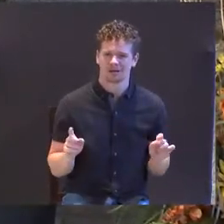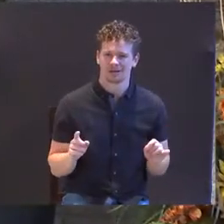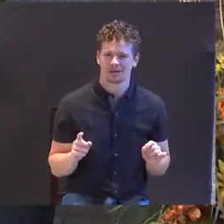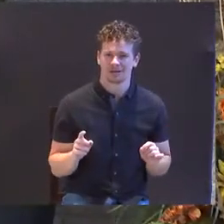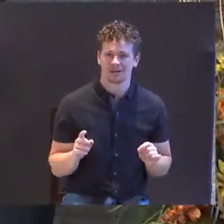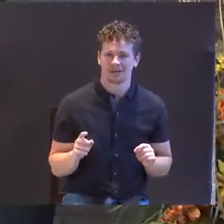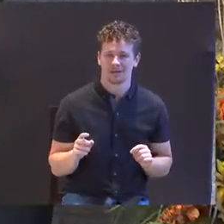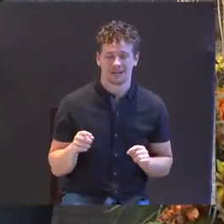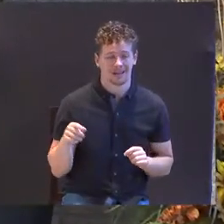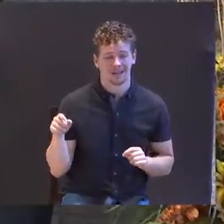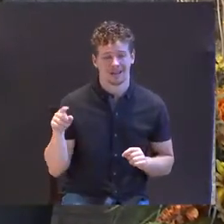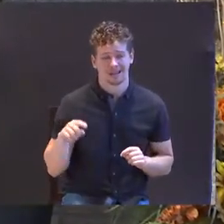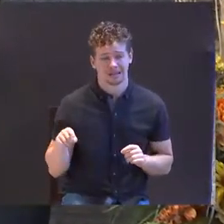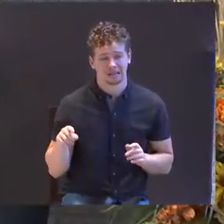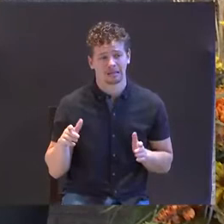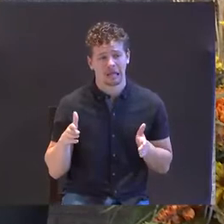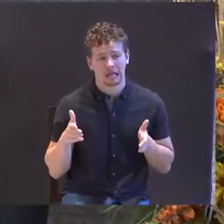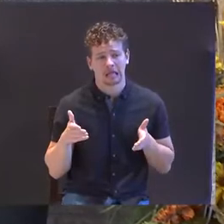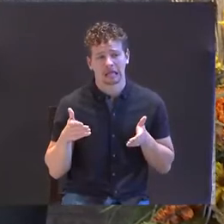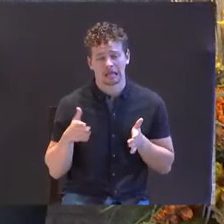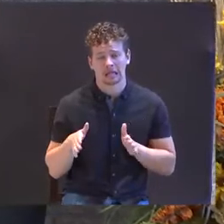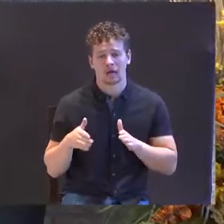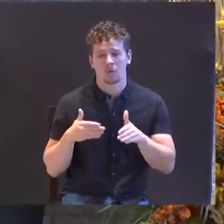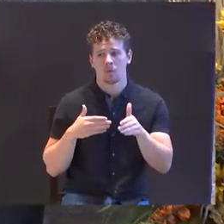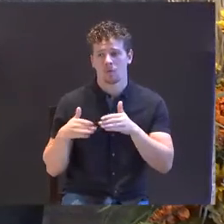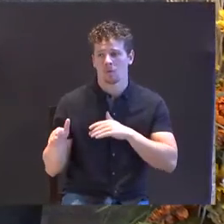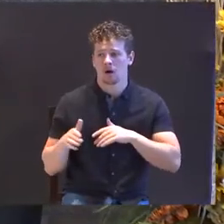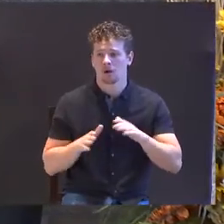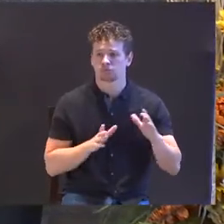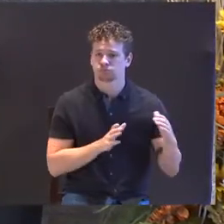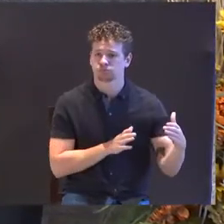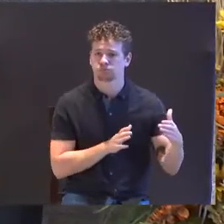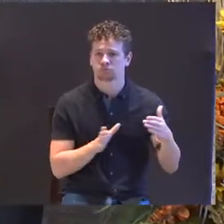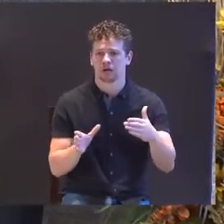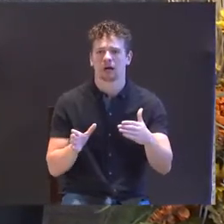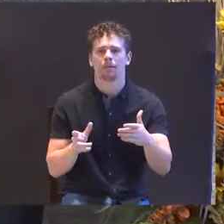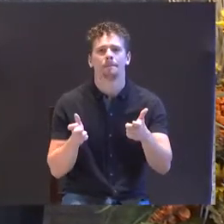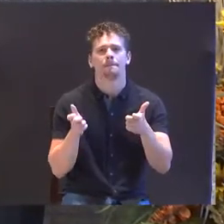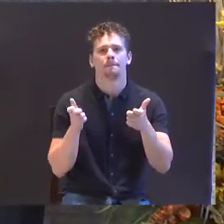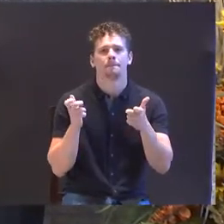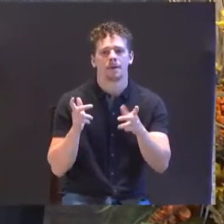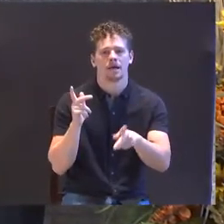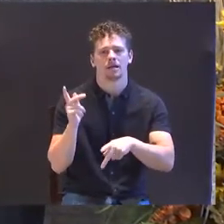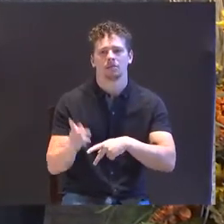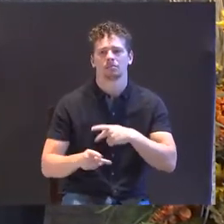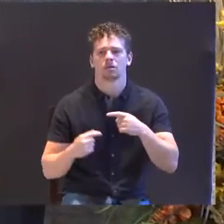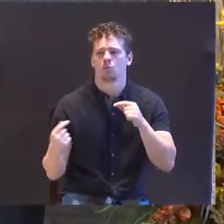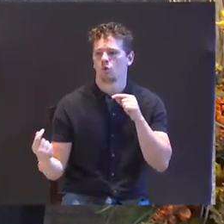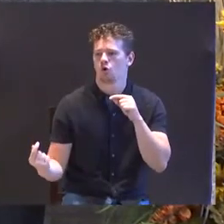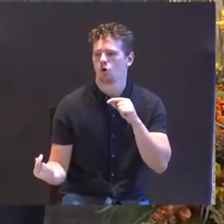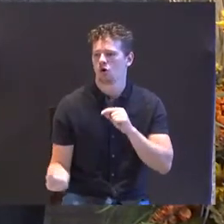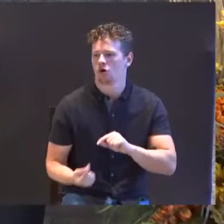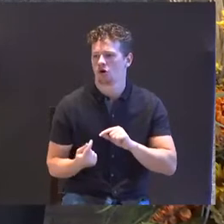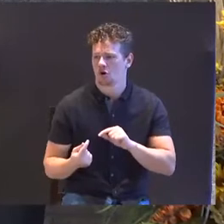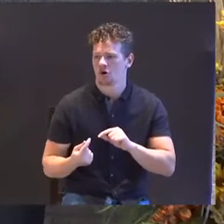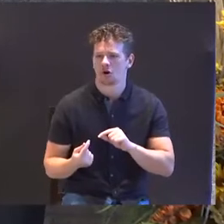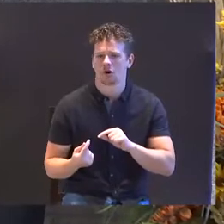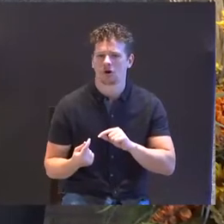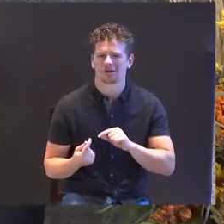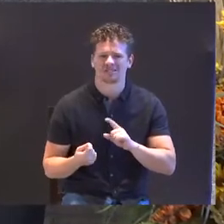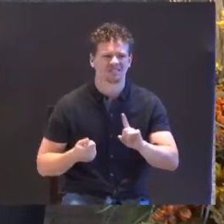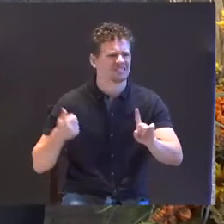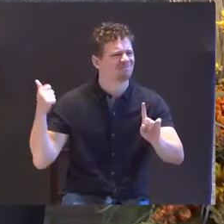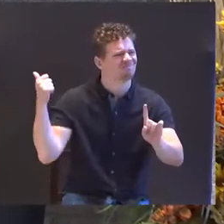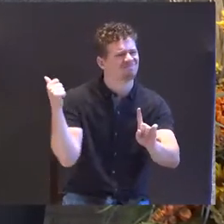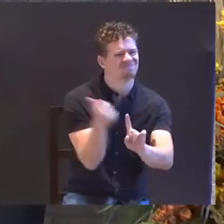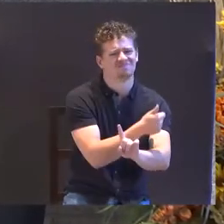walk, obviously, many, many people were hurt. Hurt, maimed, and it was